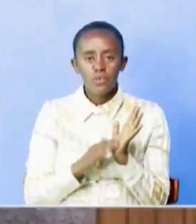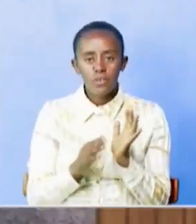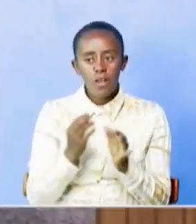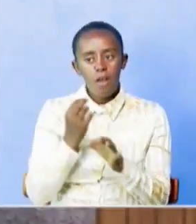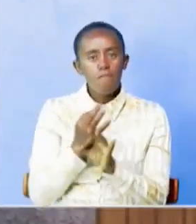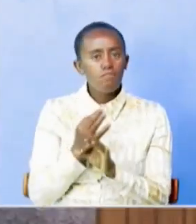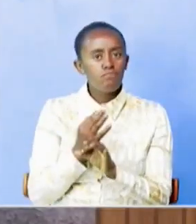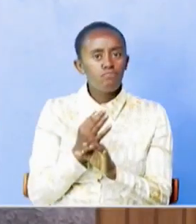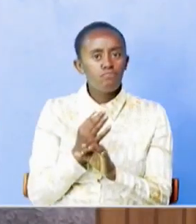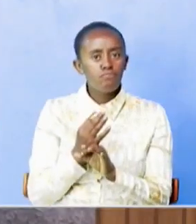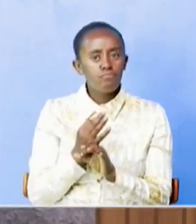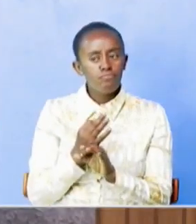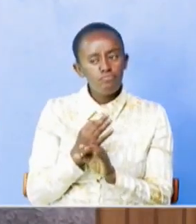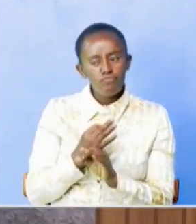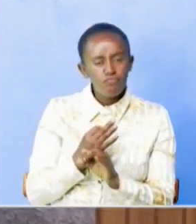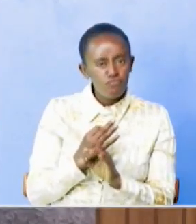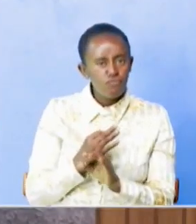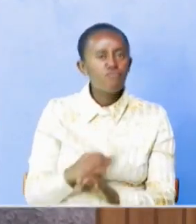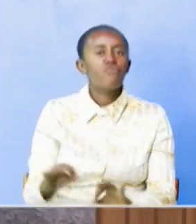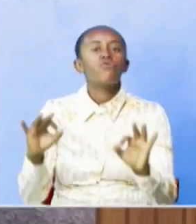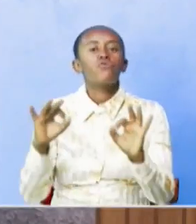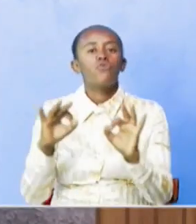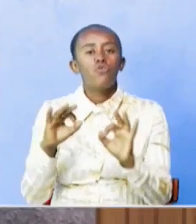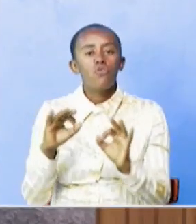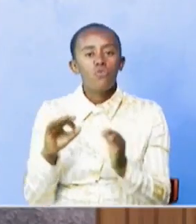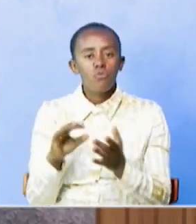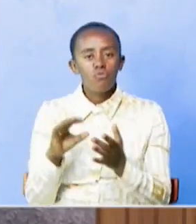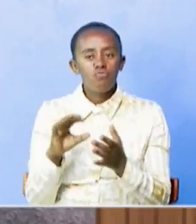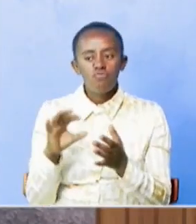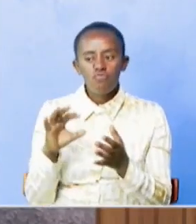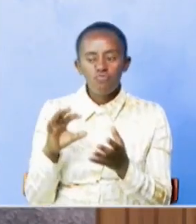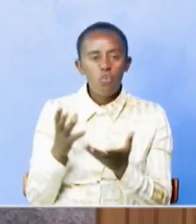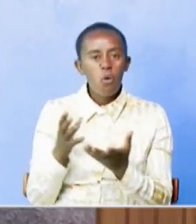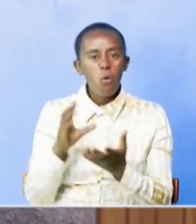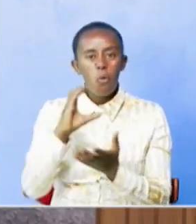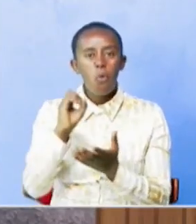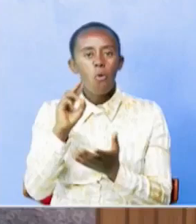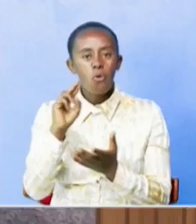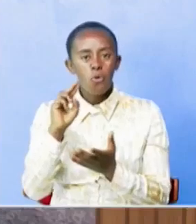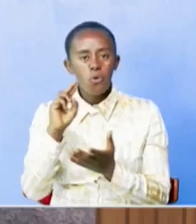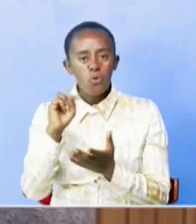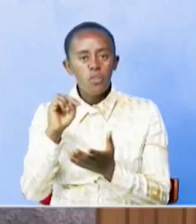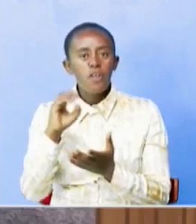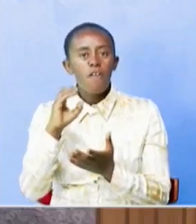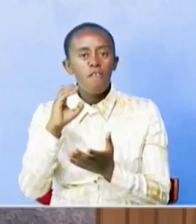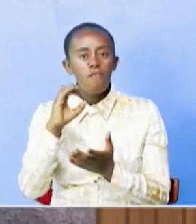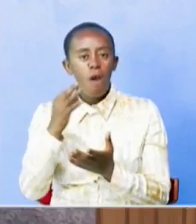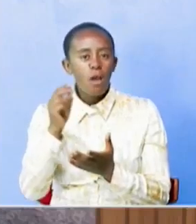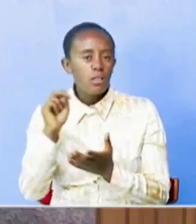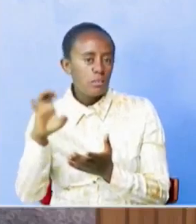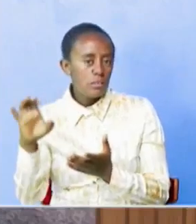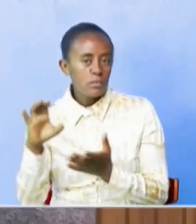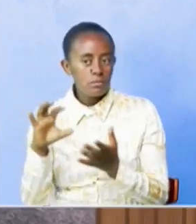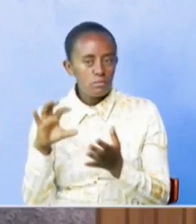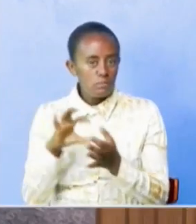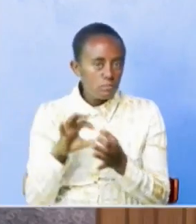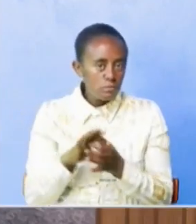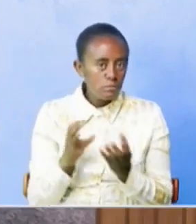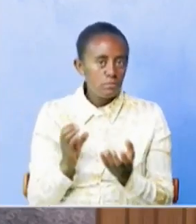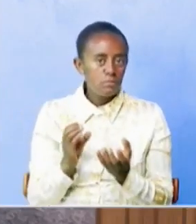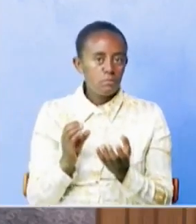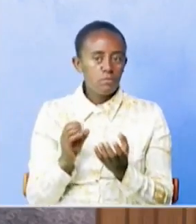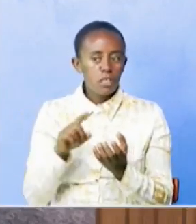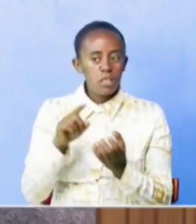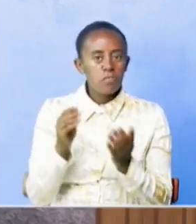from confinement. If a person is confined or a thing is confined within a